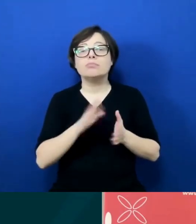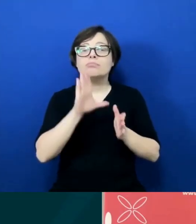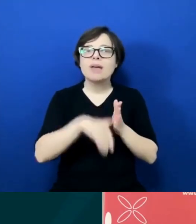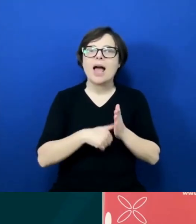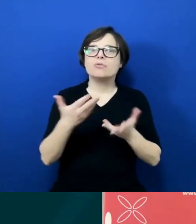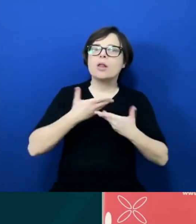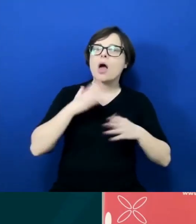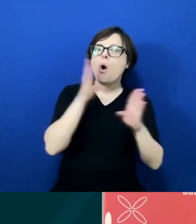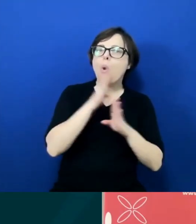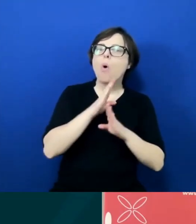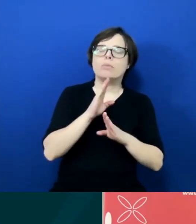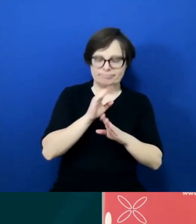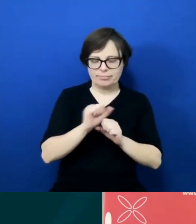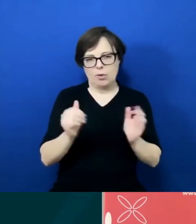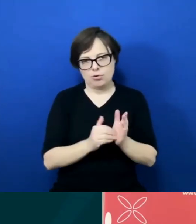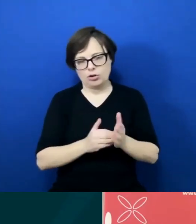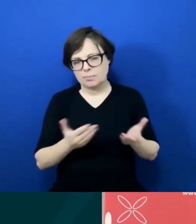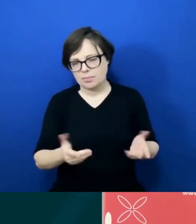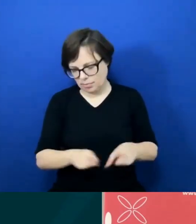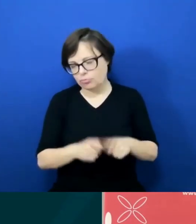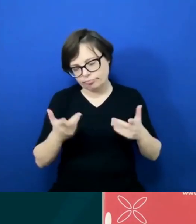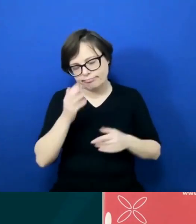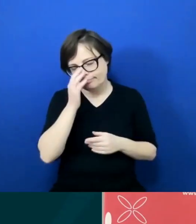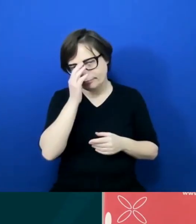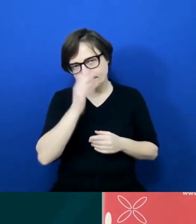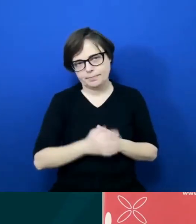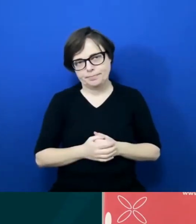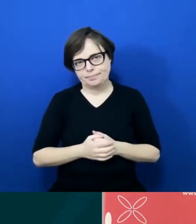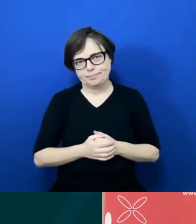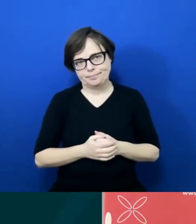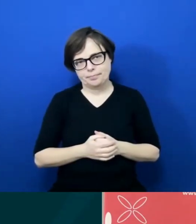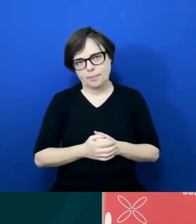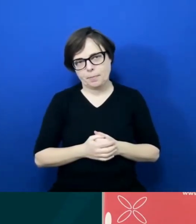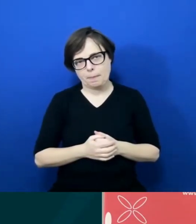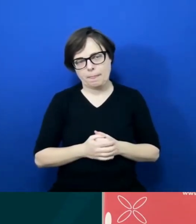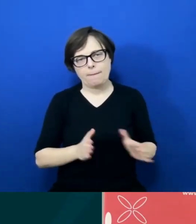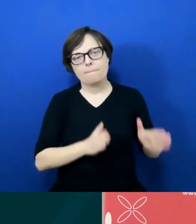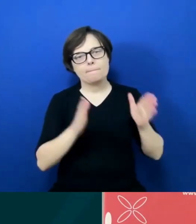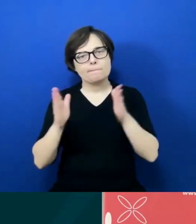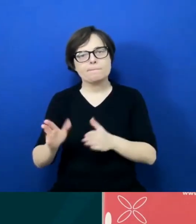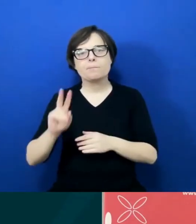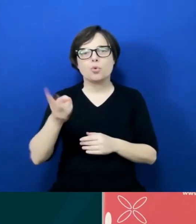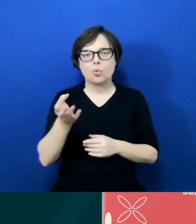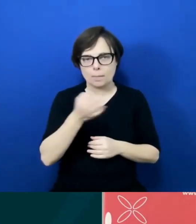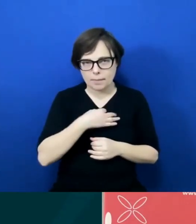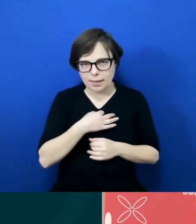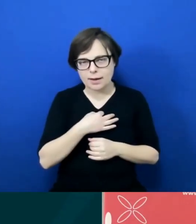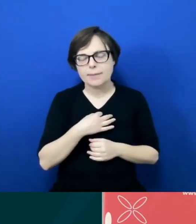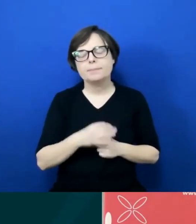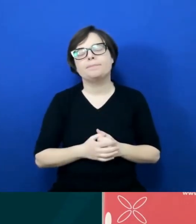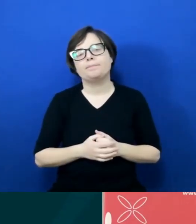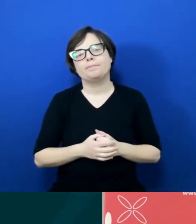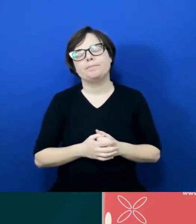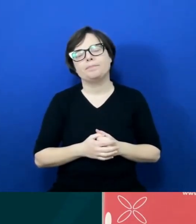and hotter, and the fact of that we have to cool the city is also a very important element of the city, the Sponge